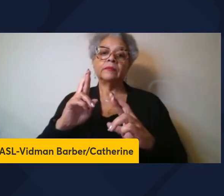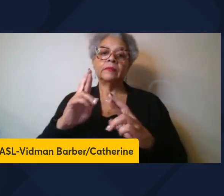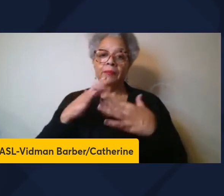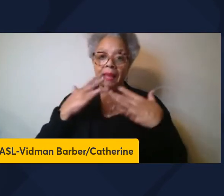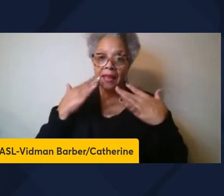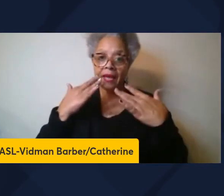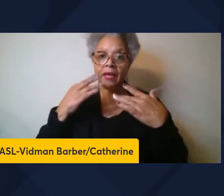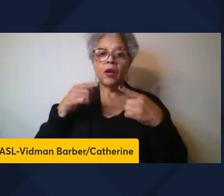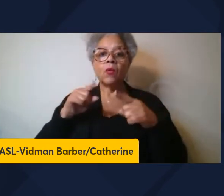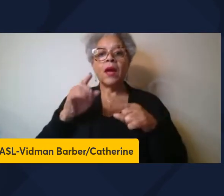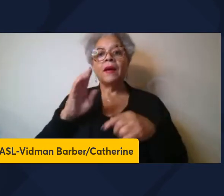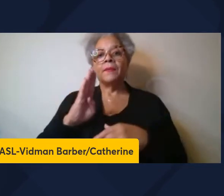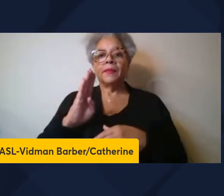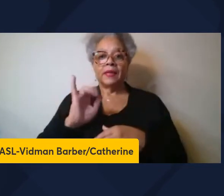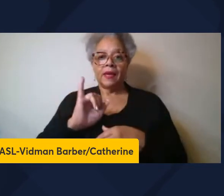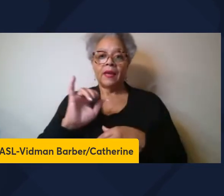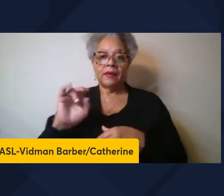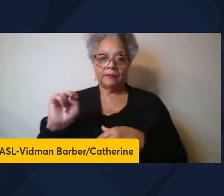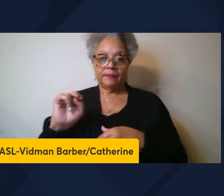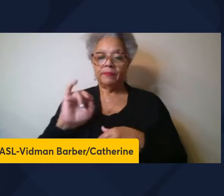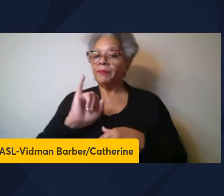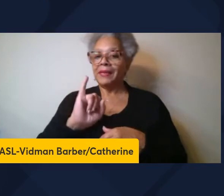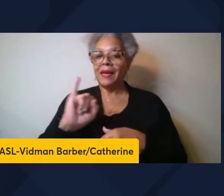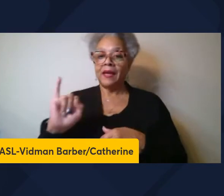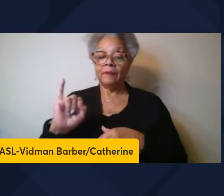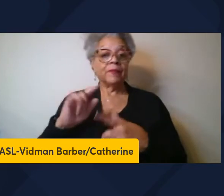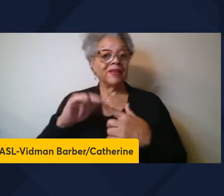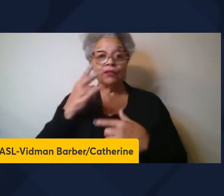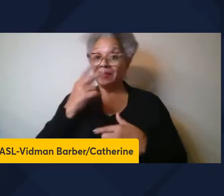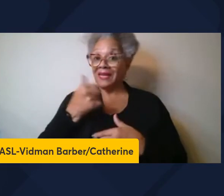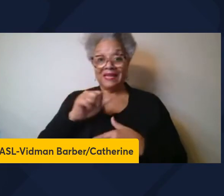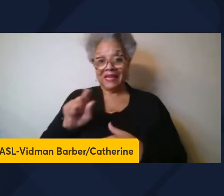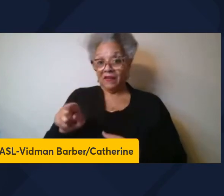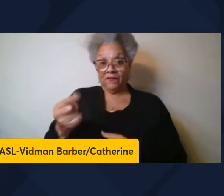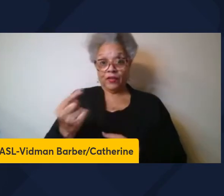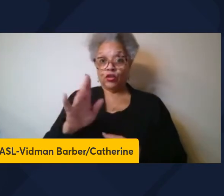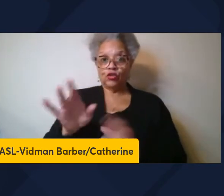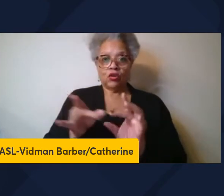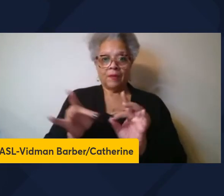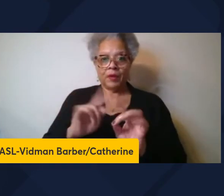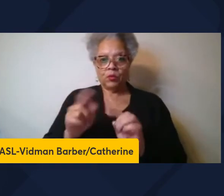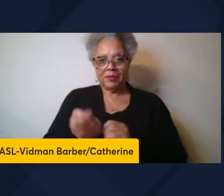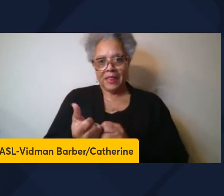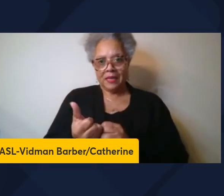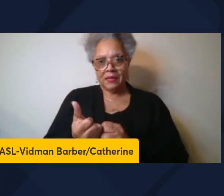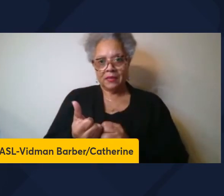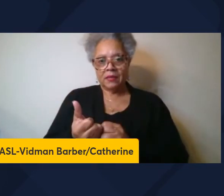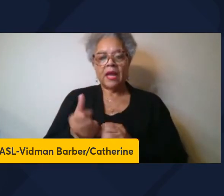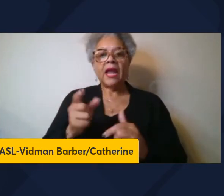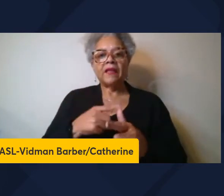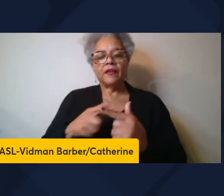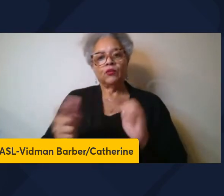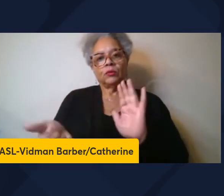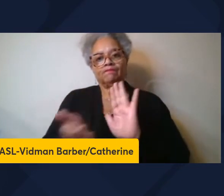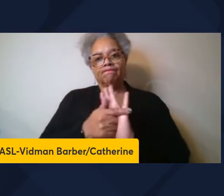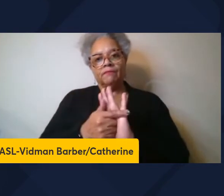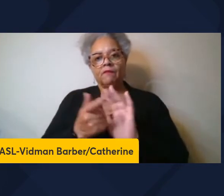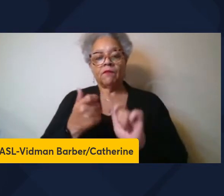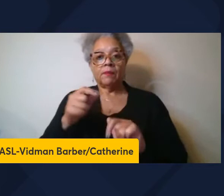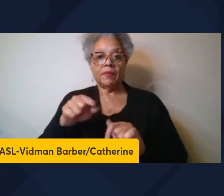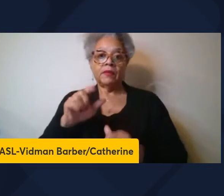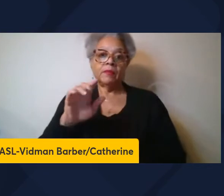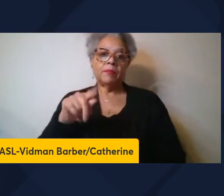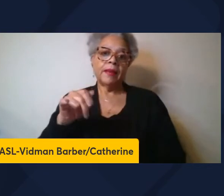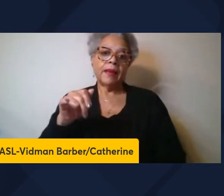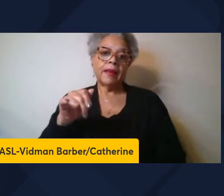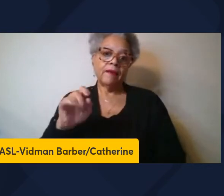and Immuno space. If we see anything offensive, your comment will be deleted immediately and you'll be banned from the platform.